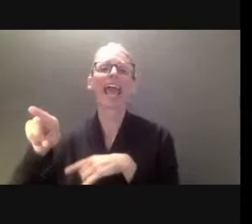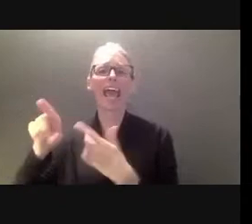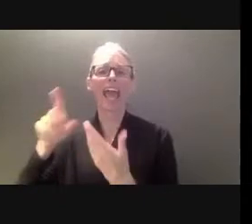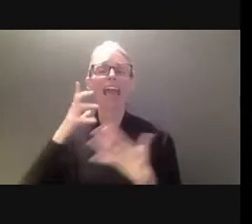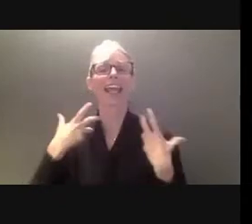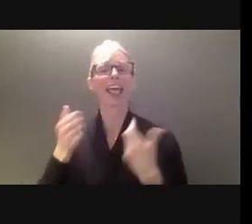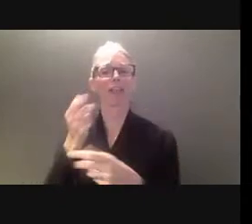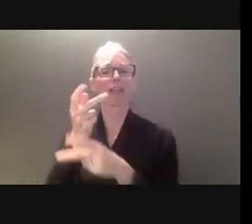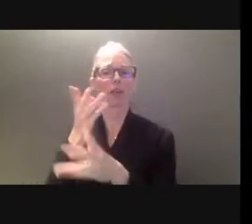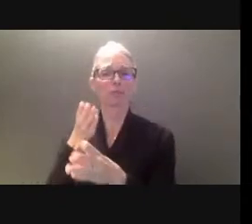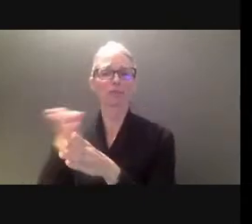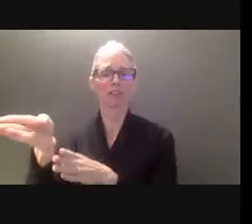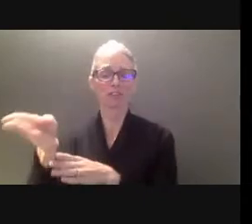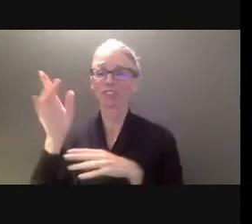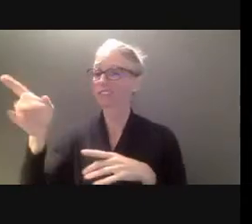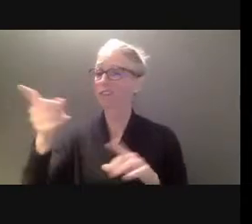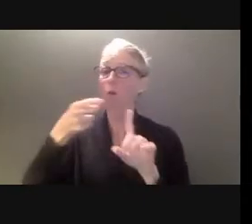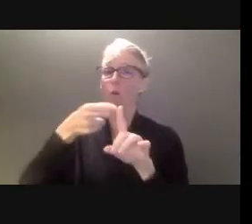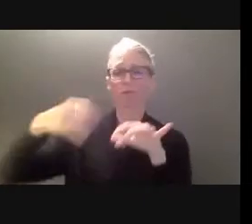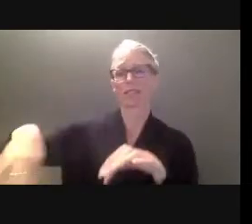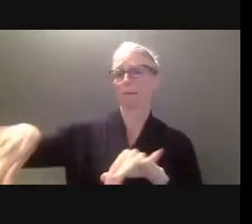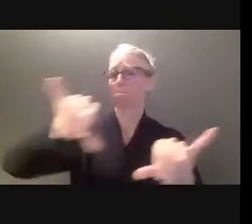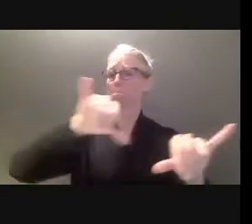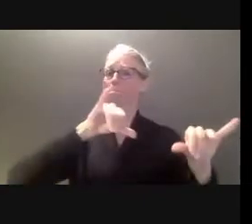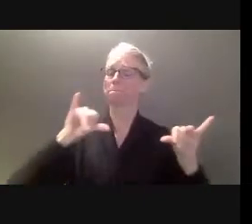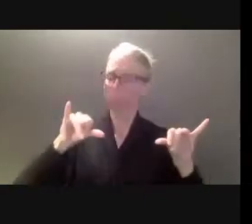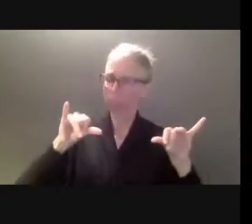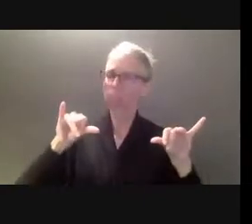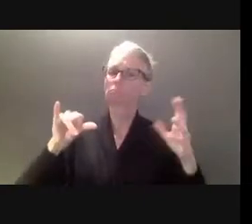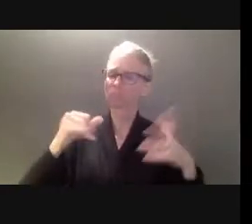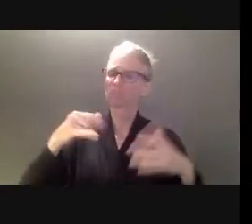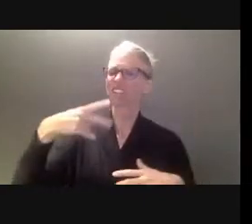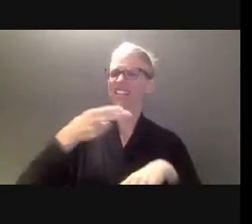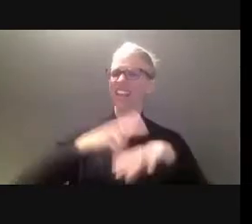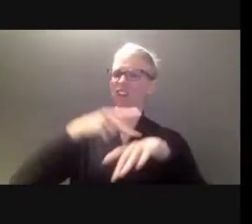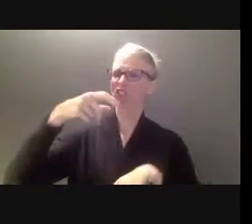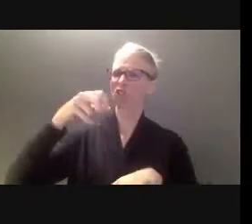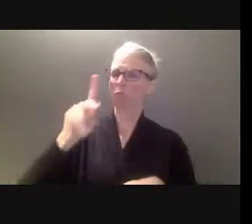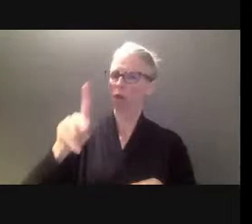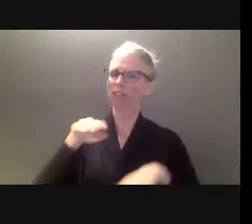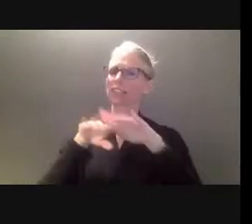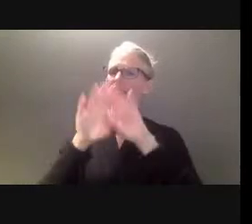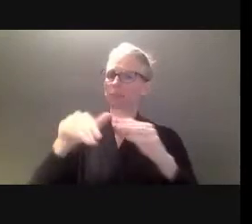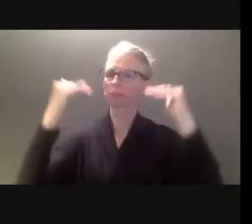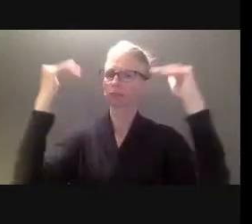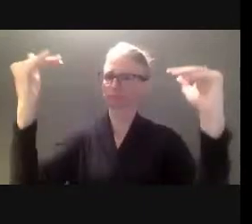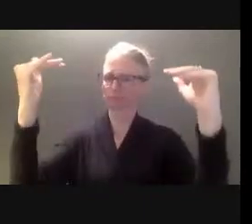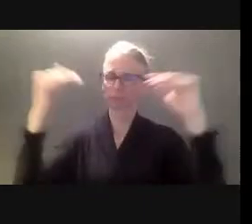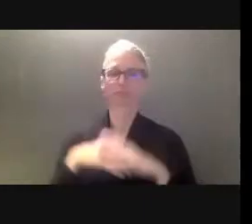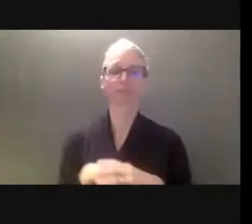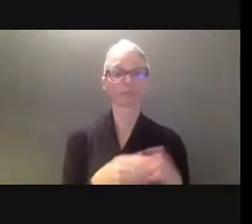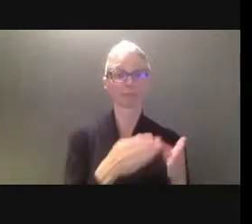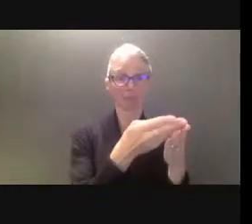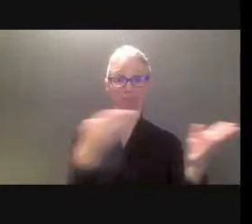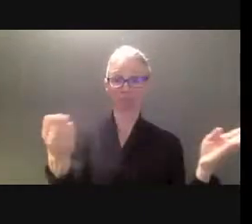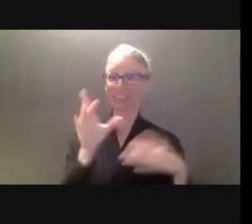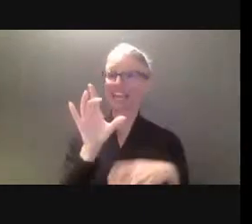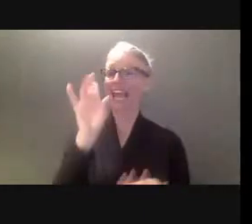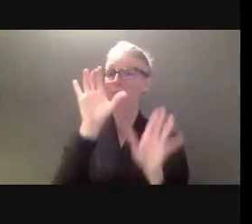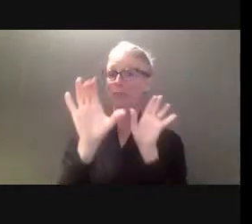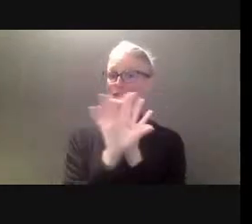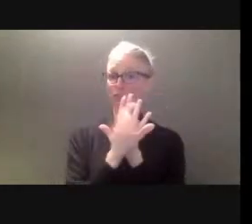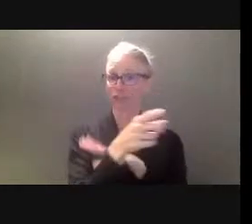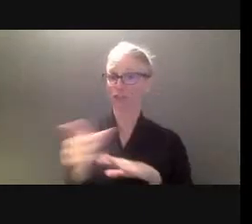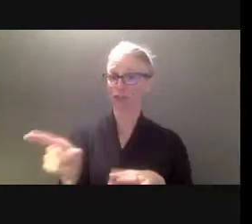conducting research that's aimed at improving the accessibility of our national parks. This slide has 8 pictures of our research